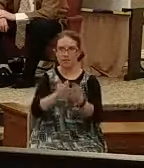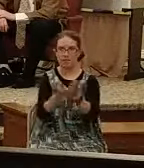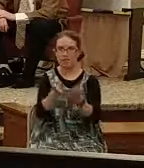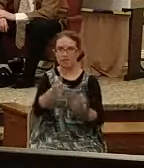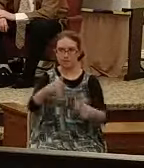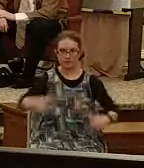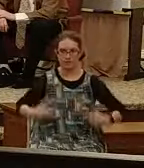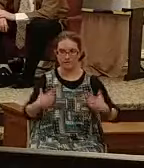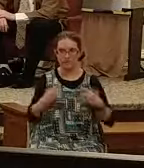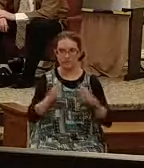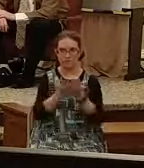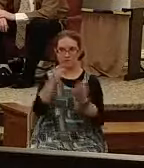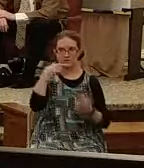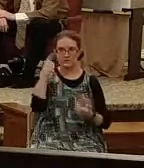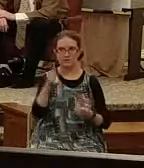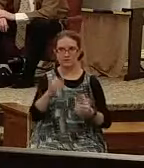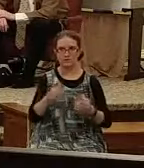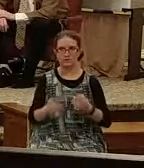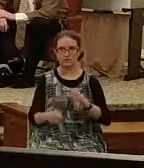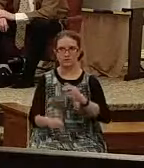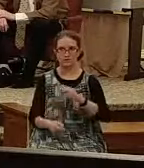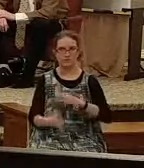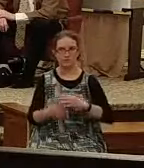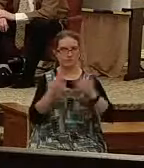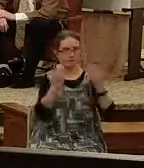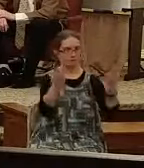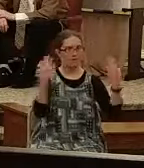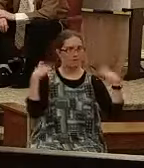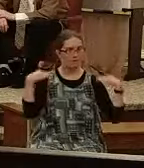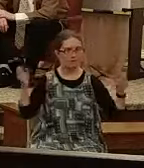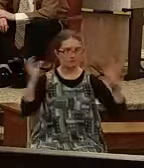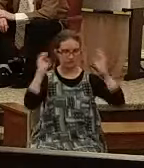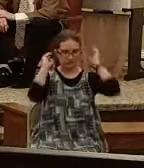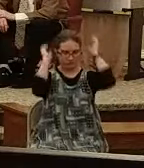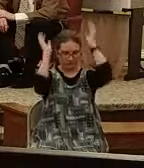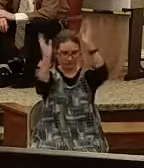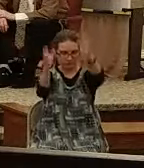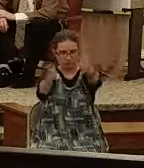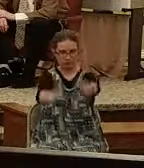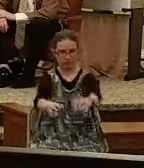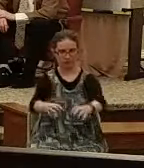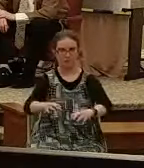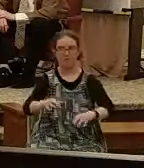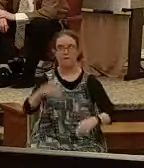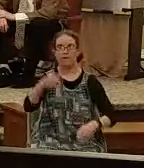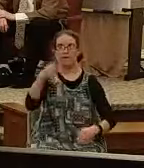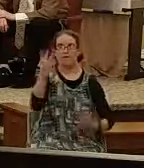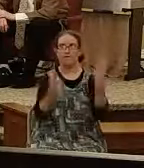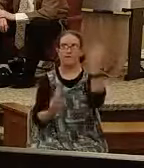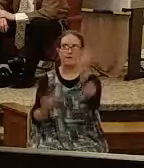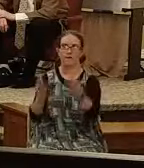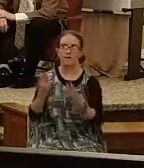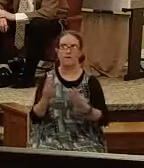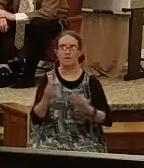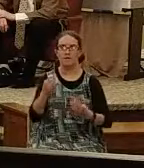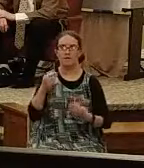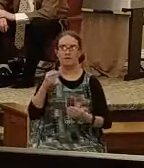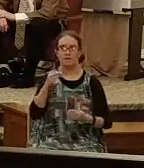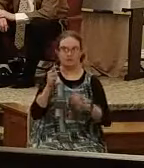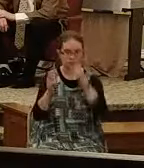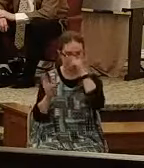book of life, the Bible said he will turn you over to the angels and they will cast you into the lake of fire where the worm